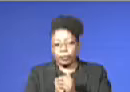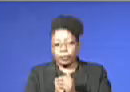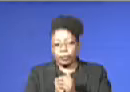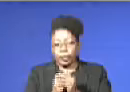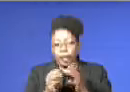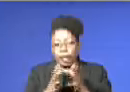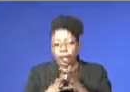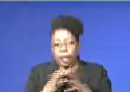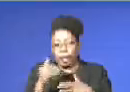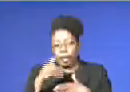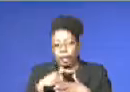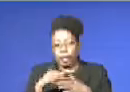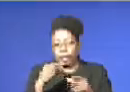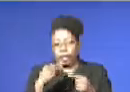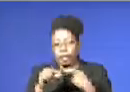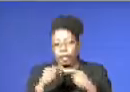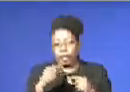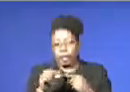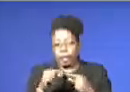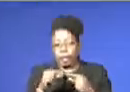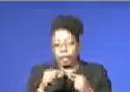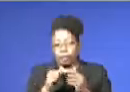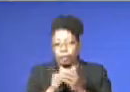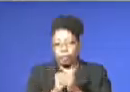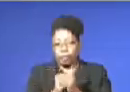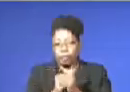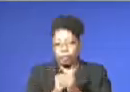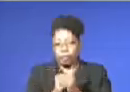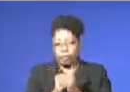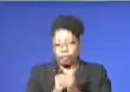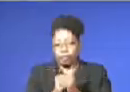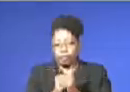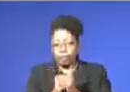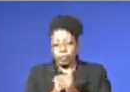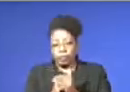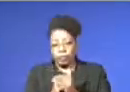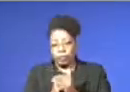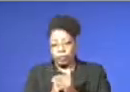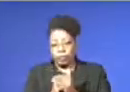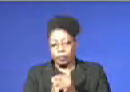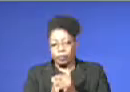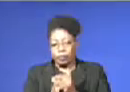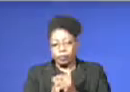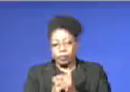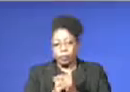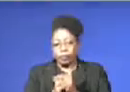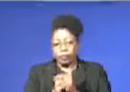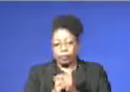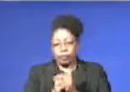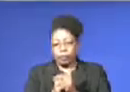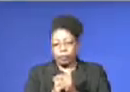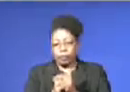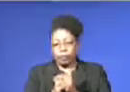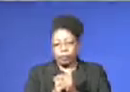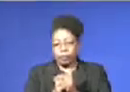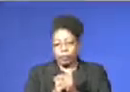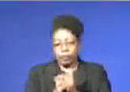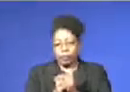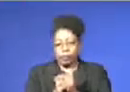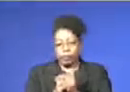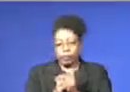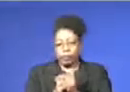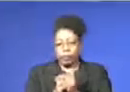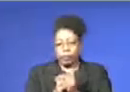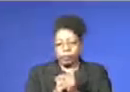an emotionally charged game, the Nico Bowles squad channeled that emotion into some clutch play down the stretch, especially from big man